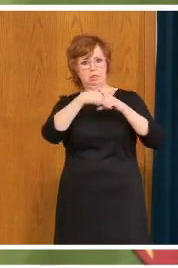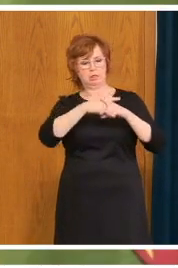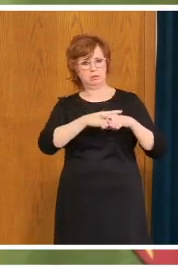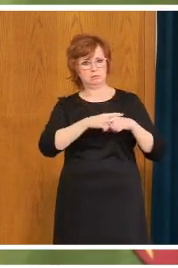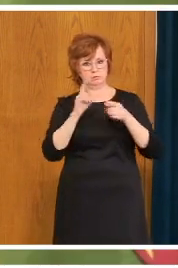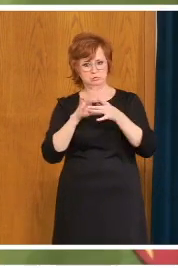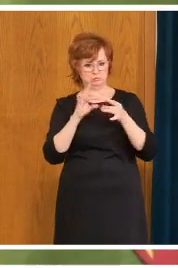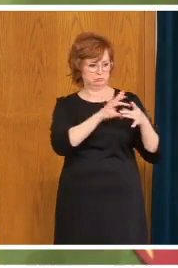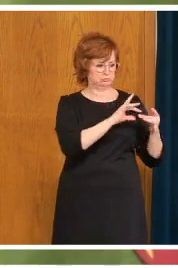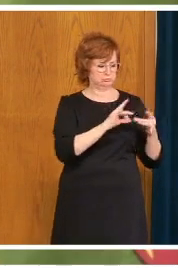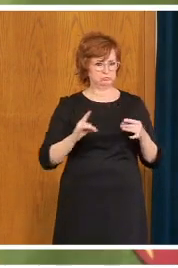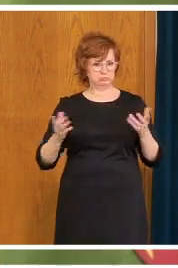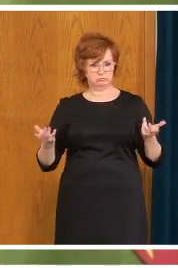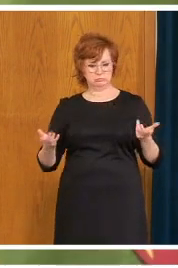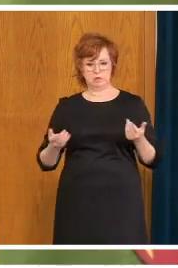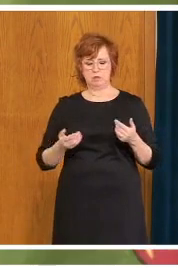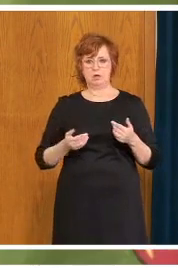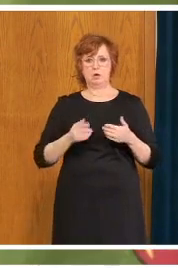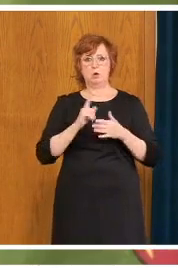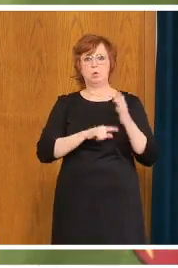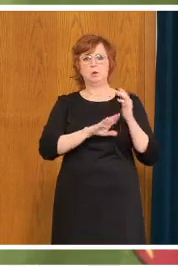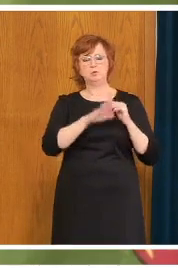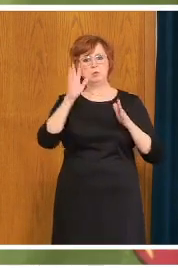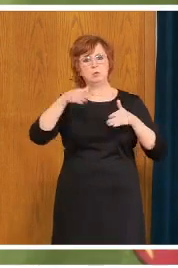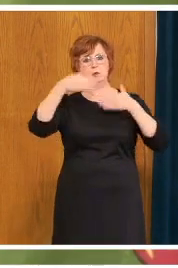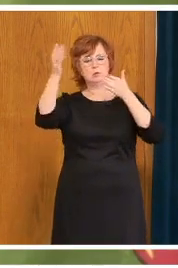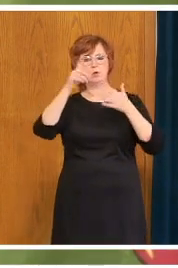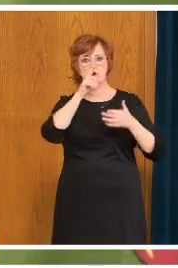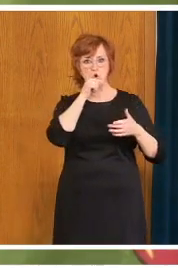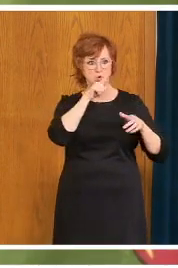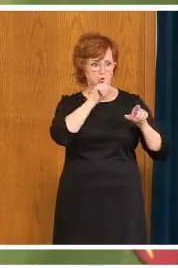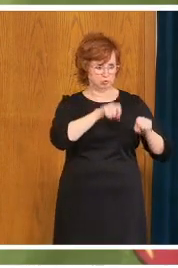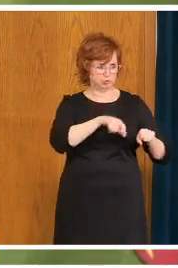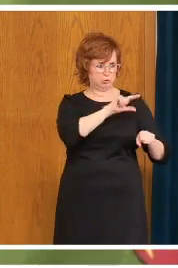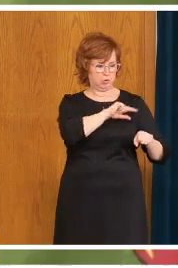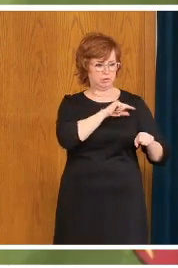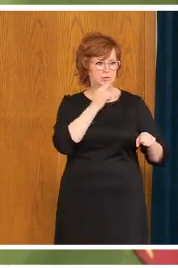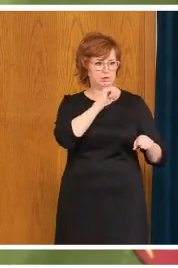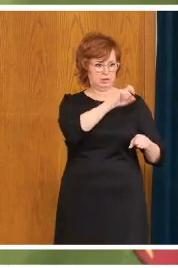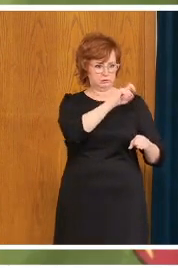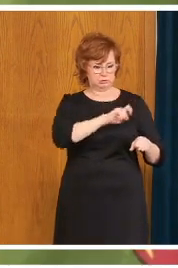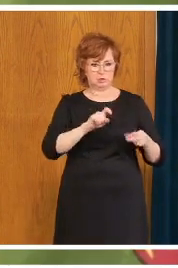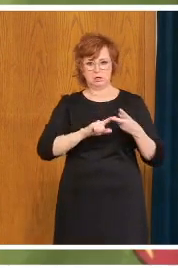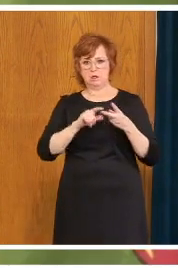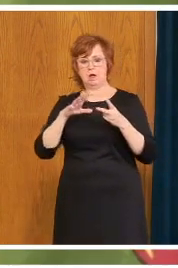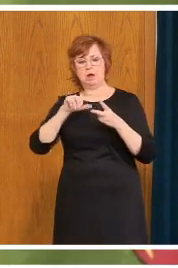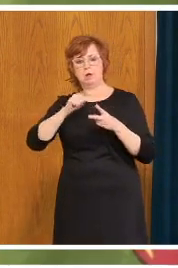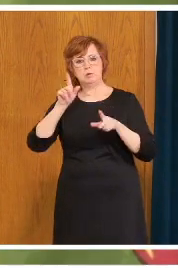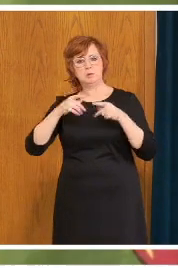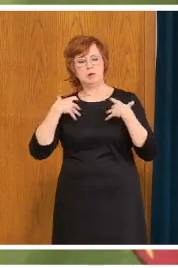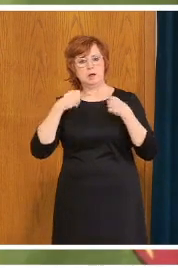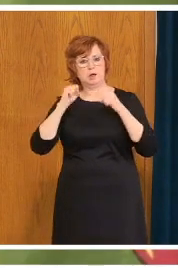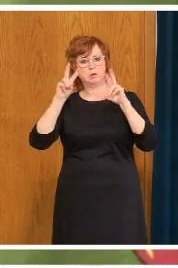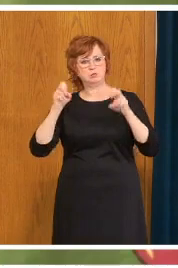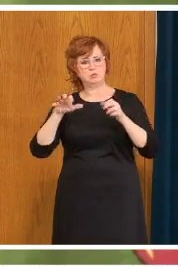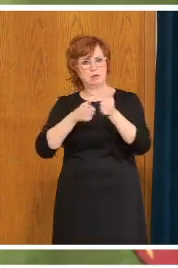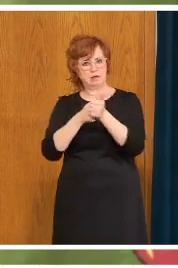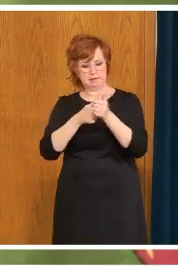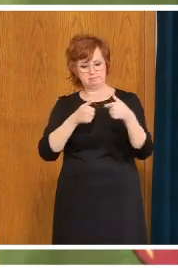of who should and shouldn't get the AstraZeneca vaccine and the safety for those with underlying medical conditions?